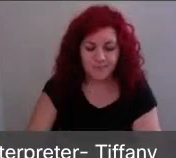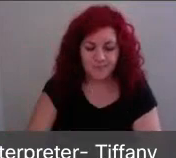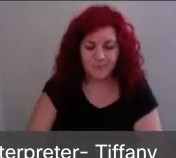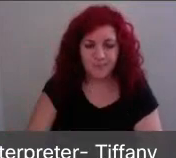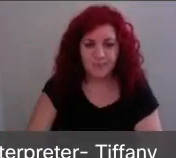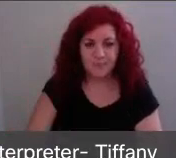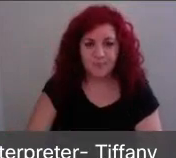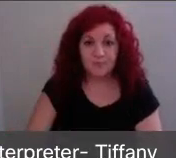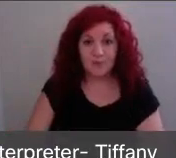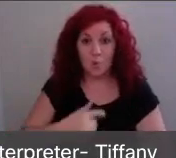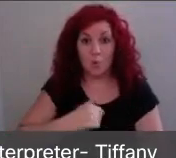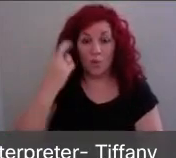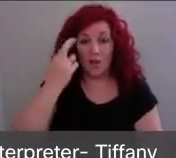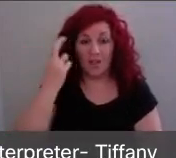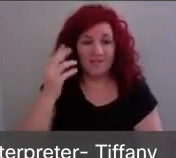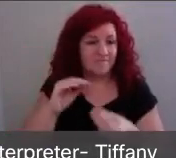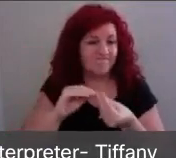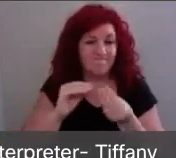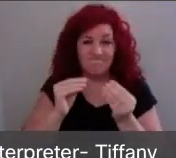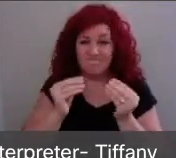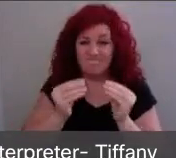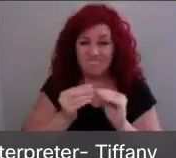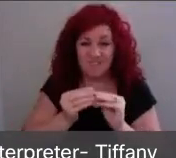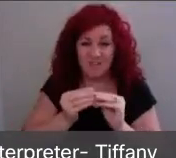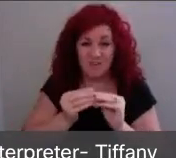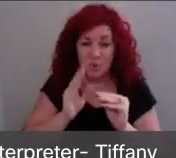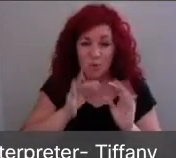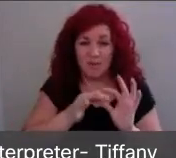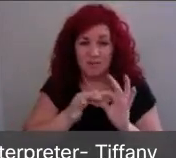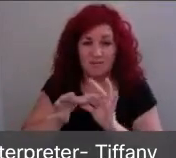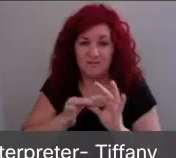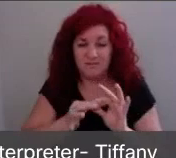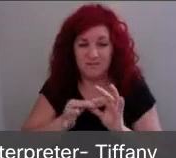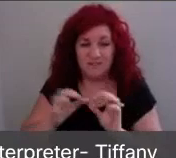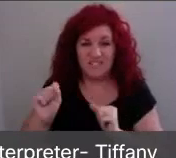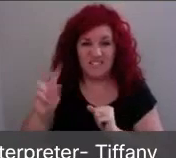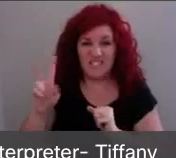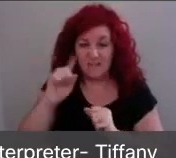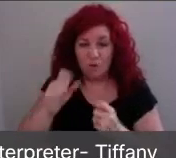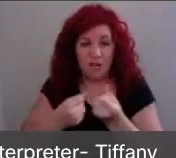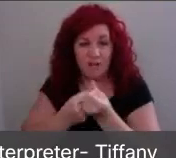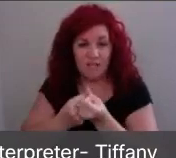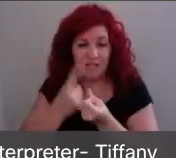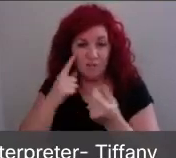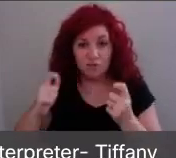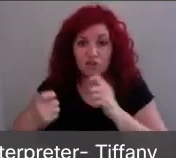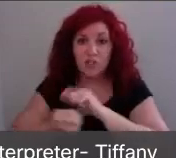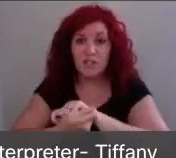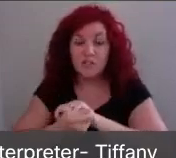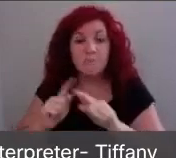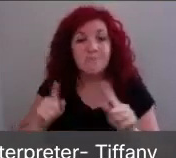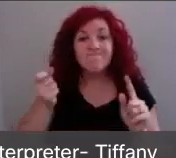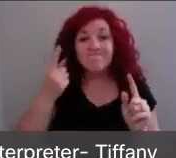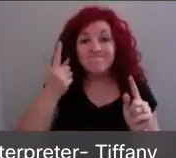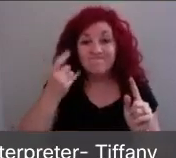realize numerically that we probably are continue to be tied into Sierra Vista. I'm advocating a change, but if we were to